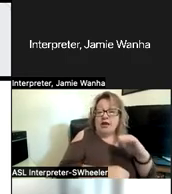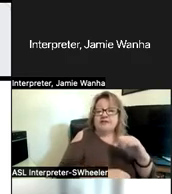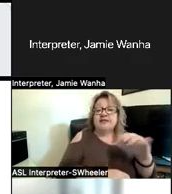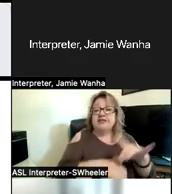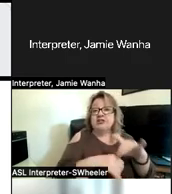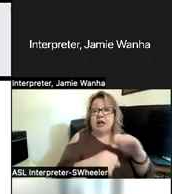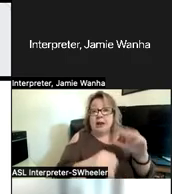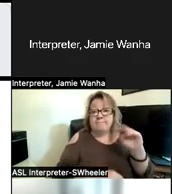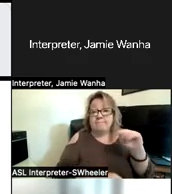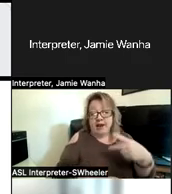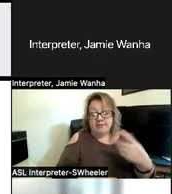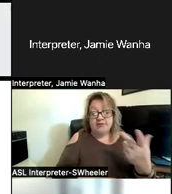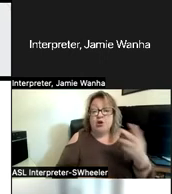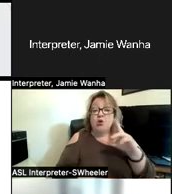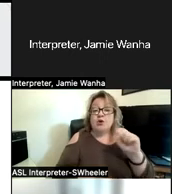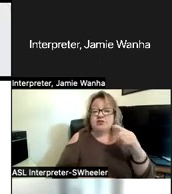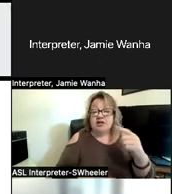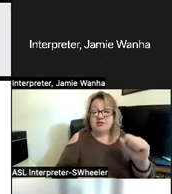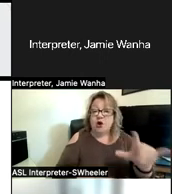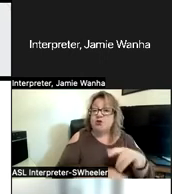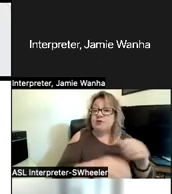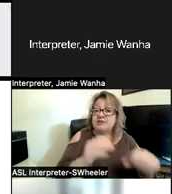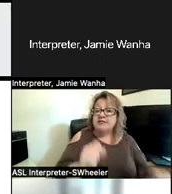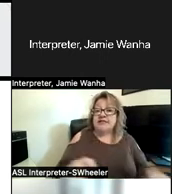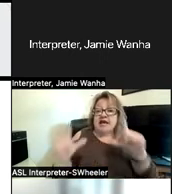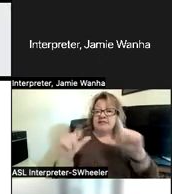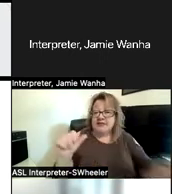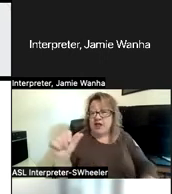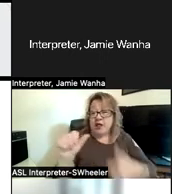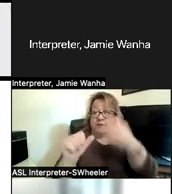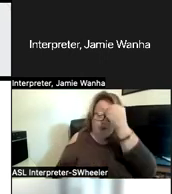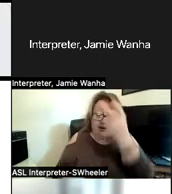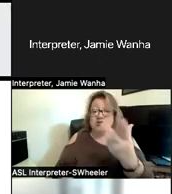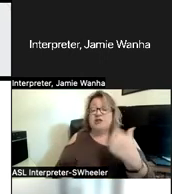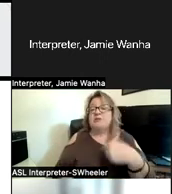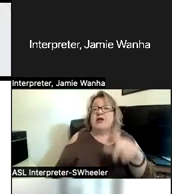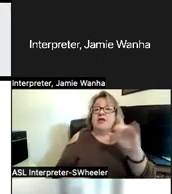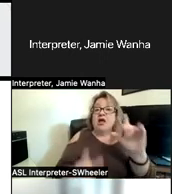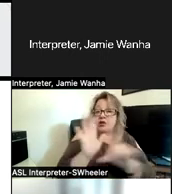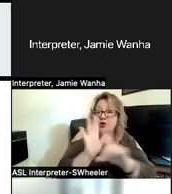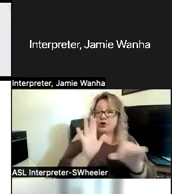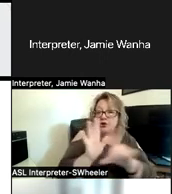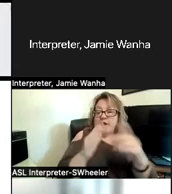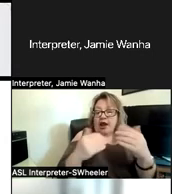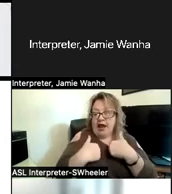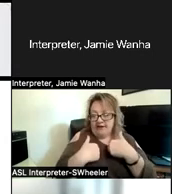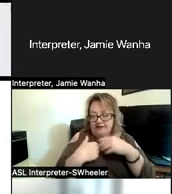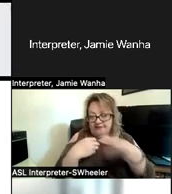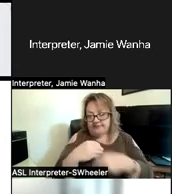maps. USGS also sends up follow-up information about the alert that we've added into